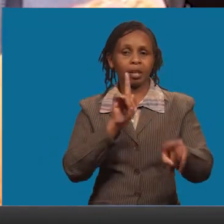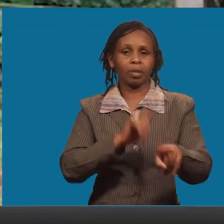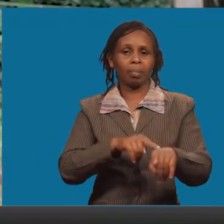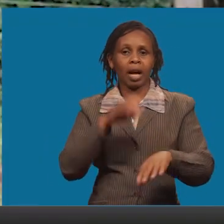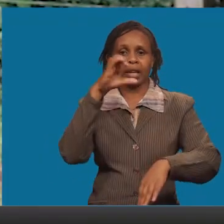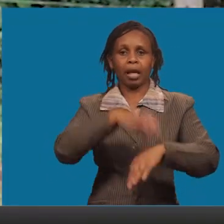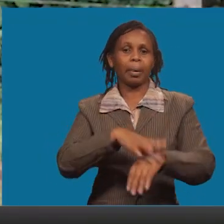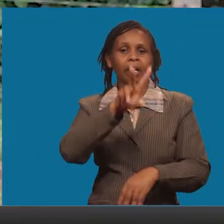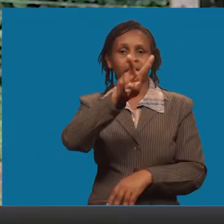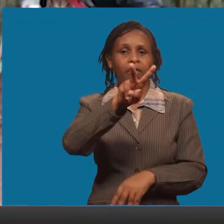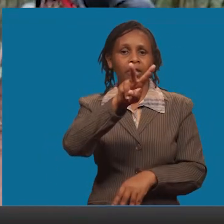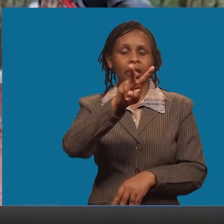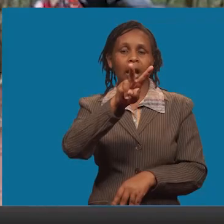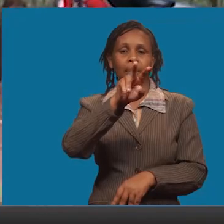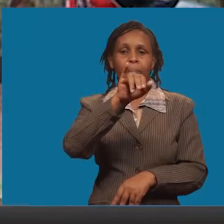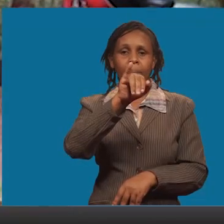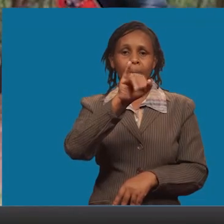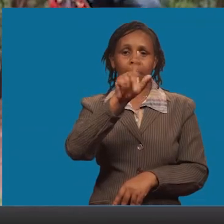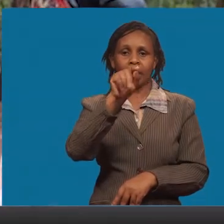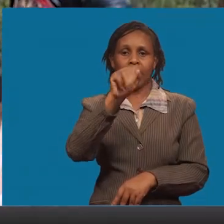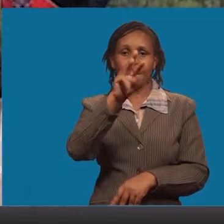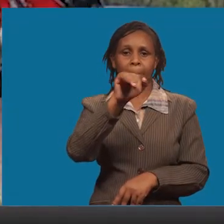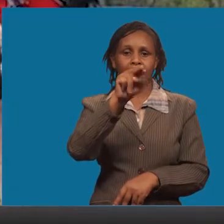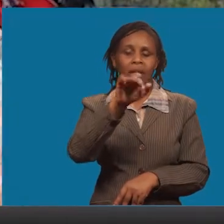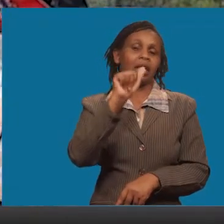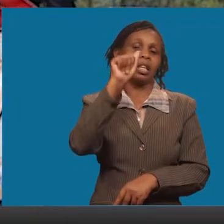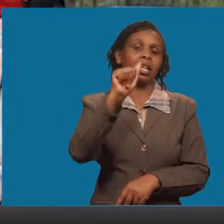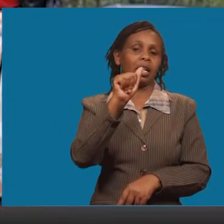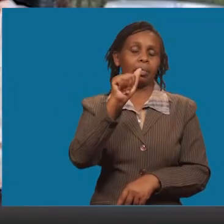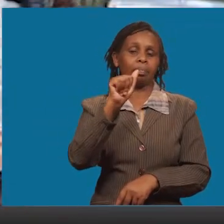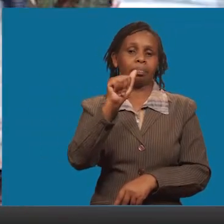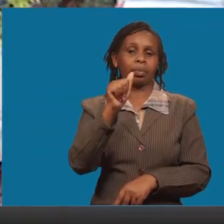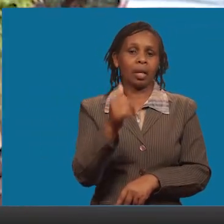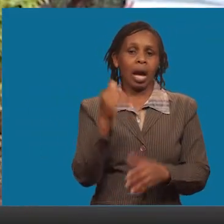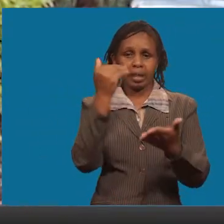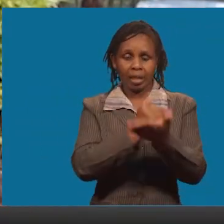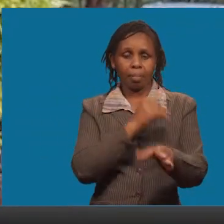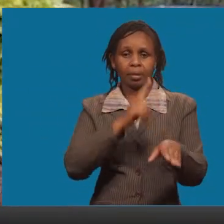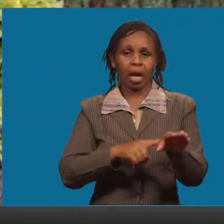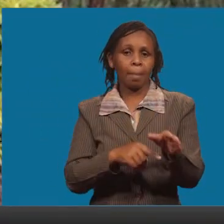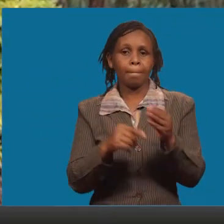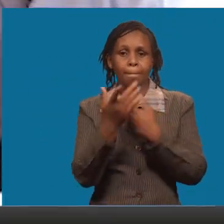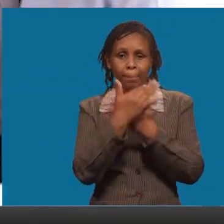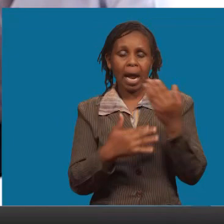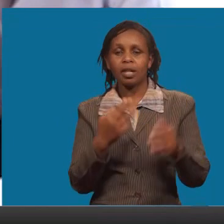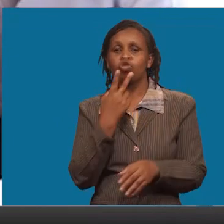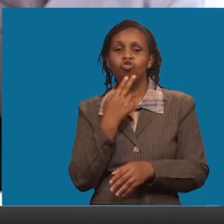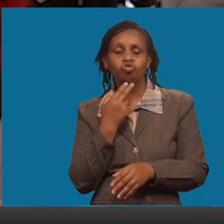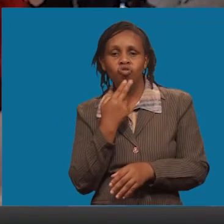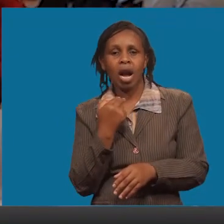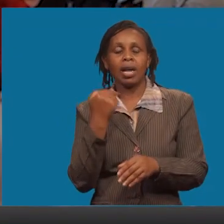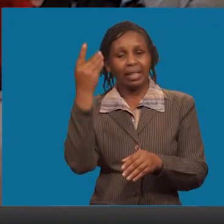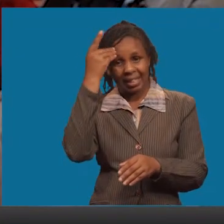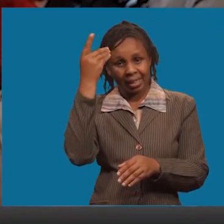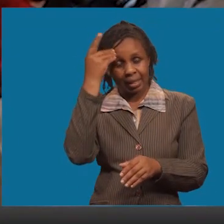A. Magonjwa ya kisukari na shinikizo la damu huchangiwa kwa wakati mwingine na umri wa mgonjwa. Wengi wa Kenya wanaishi